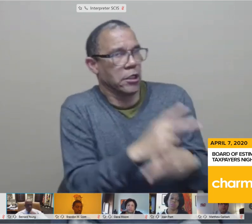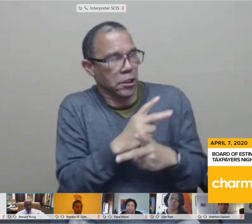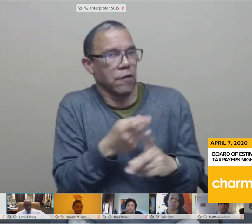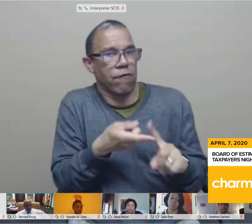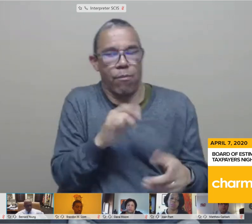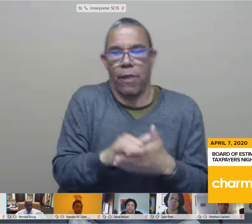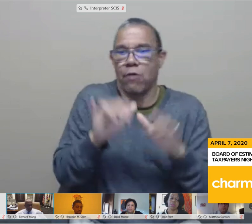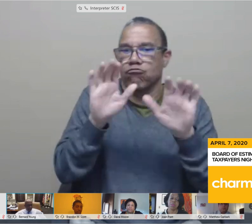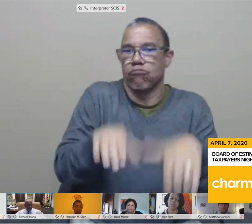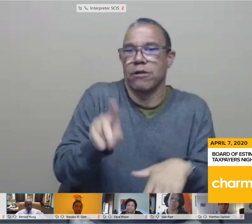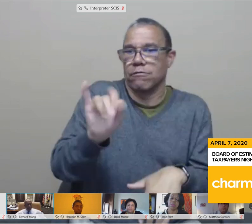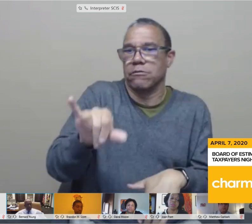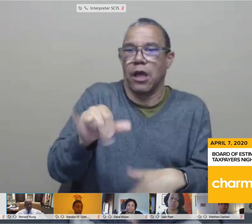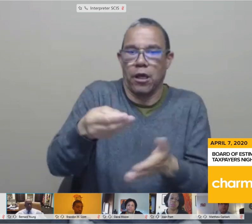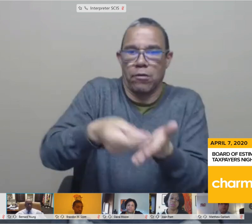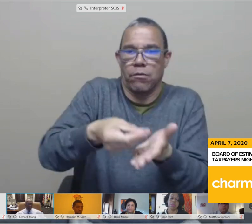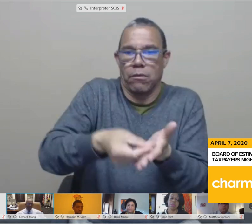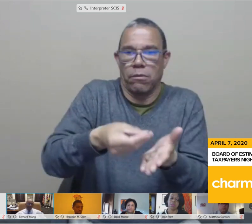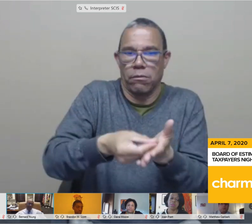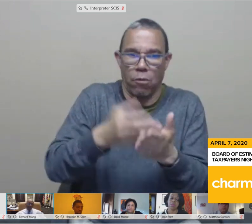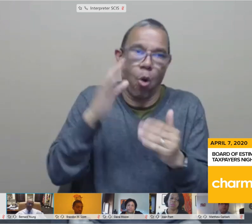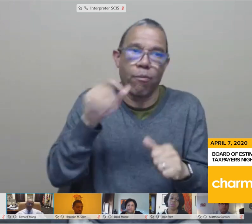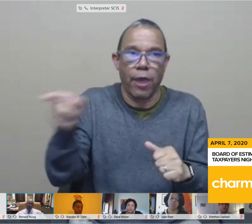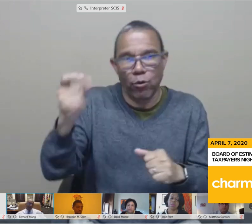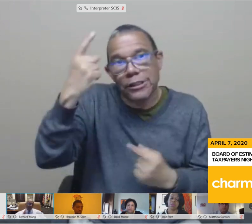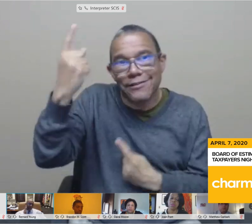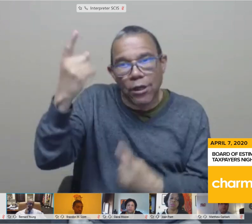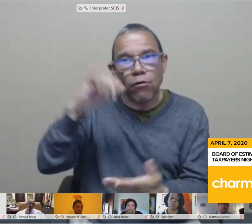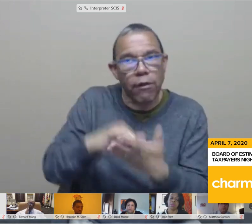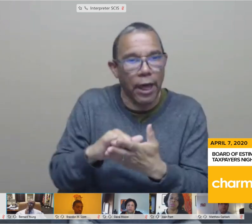I would hope that they would take that in consideration.